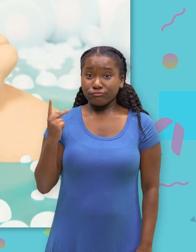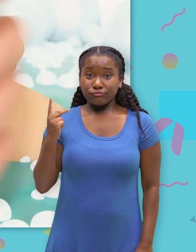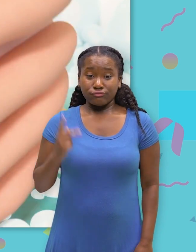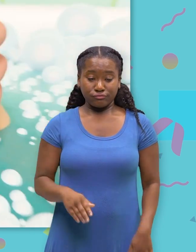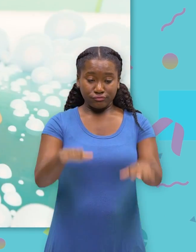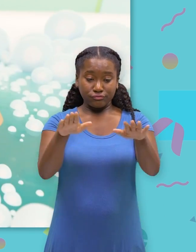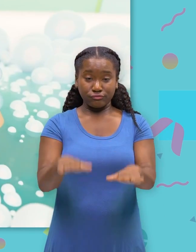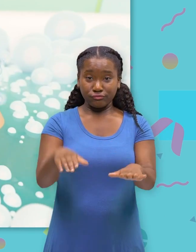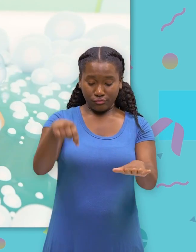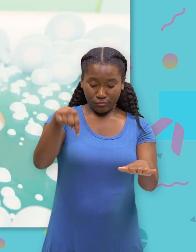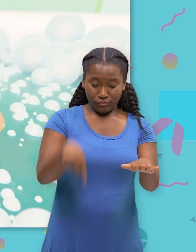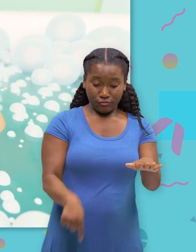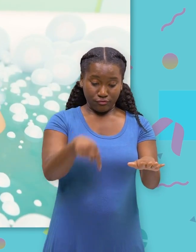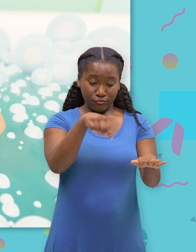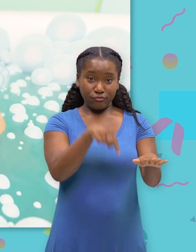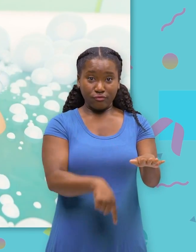your feet.